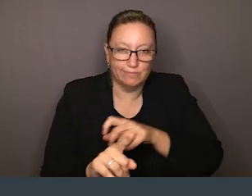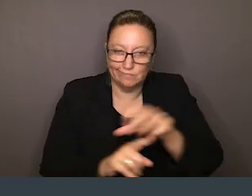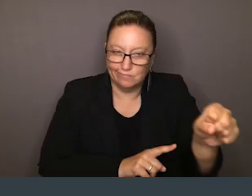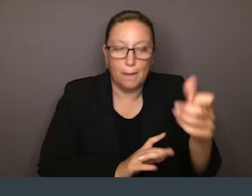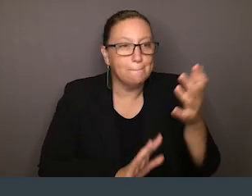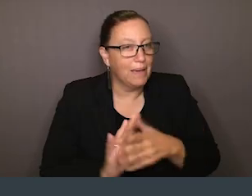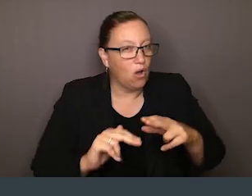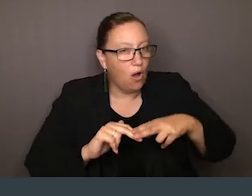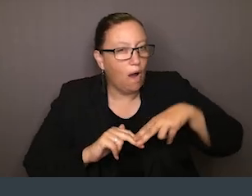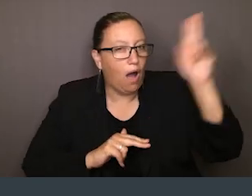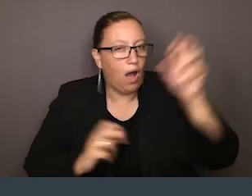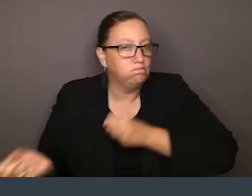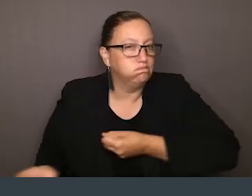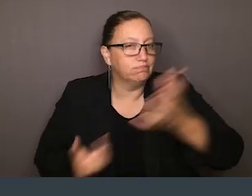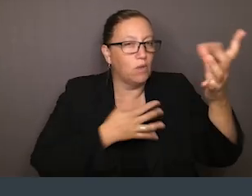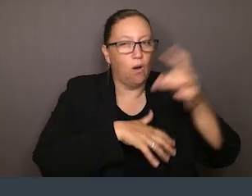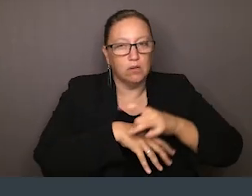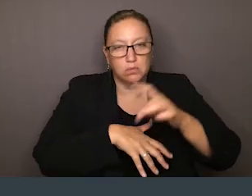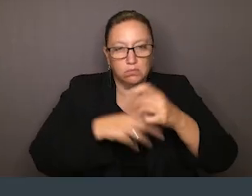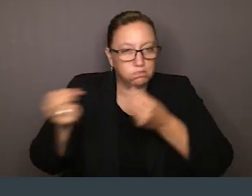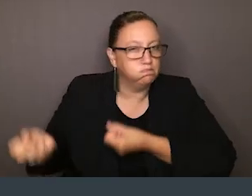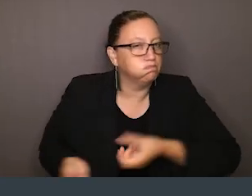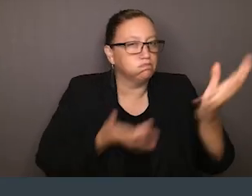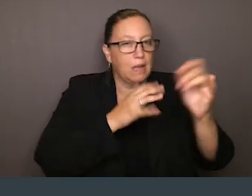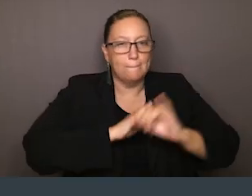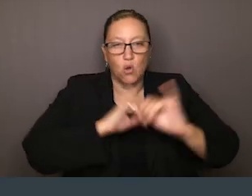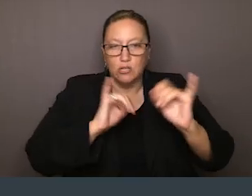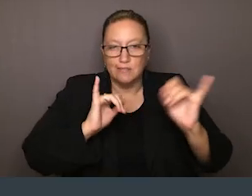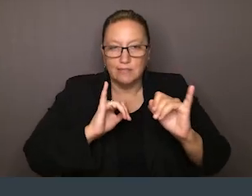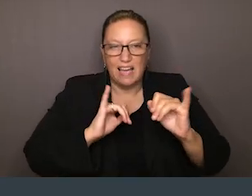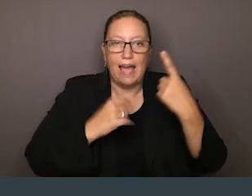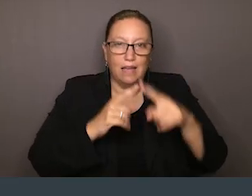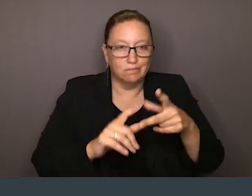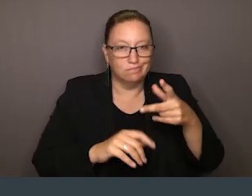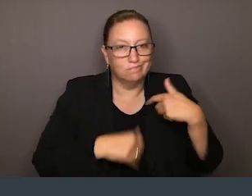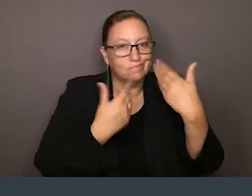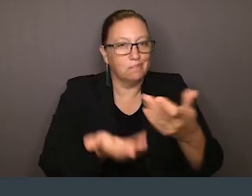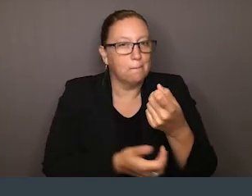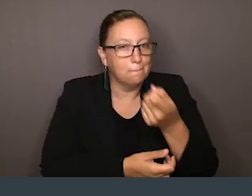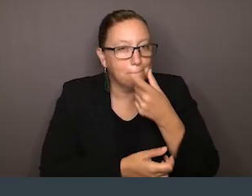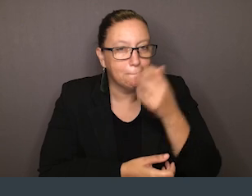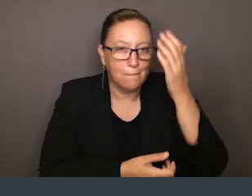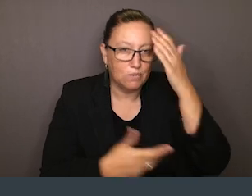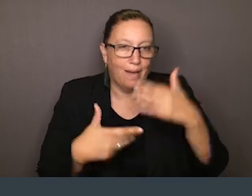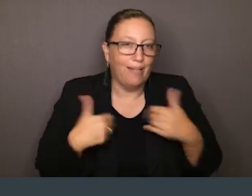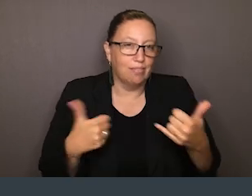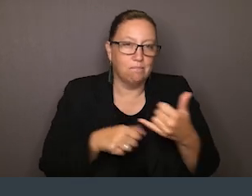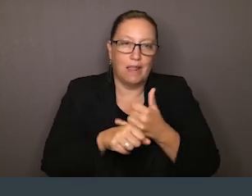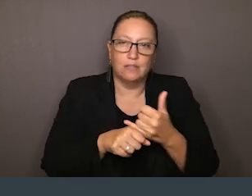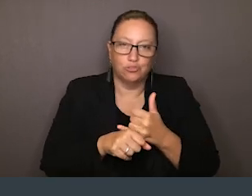emergency department and hospital admissions, and issues such as the overprescribing of psychotropic or mental